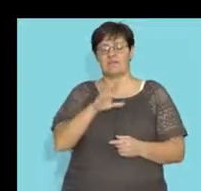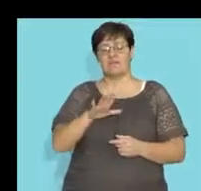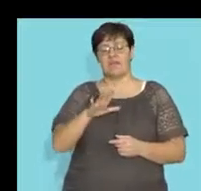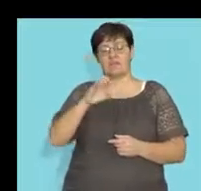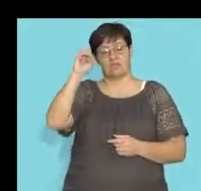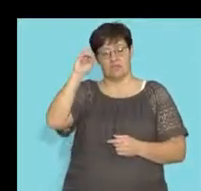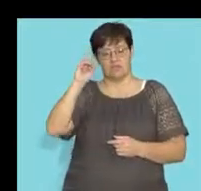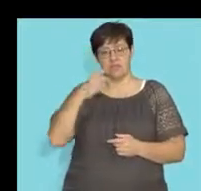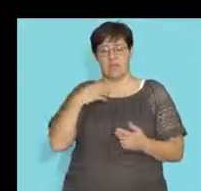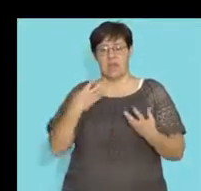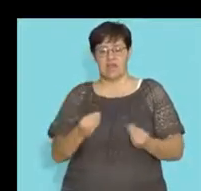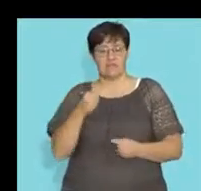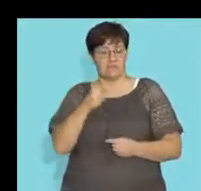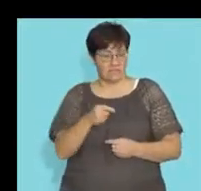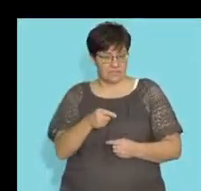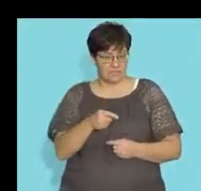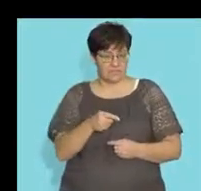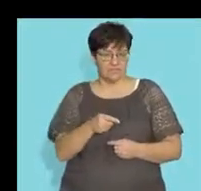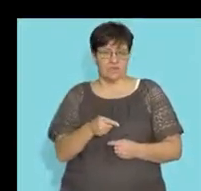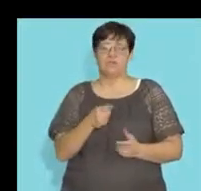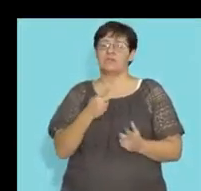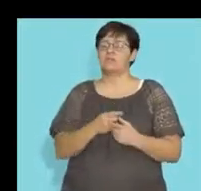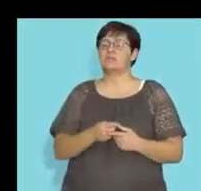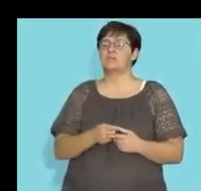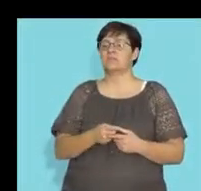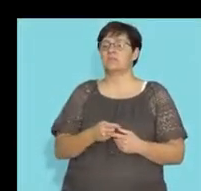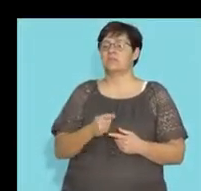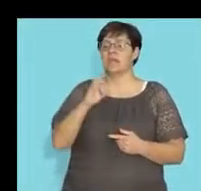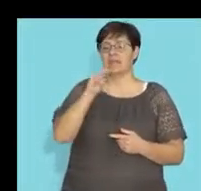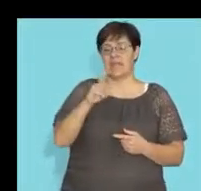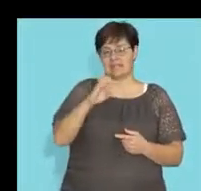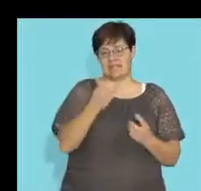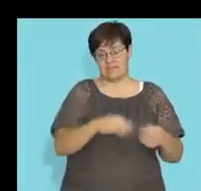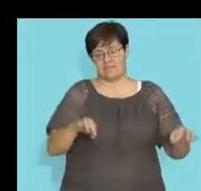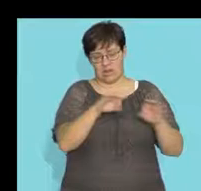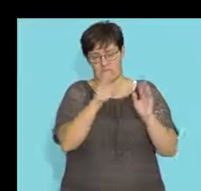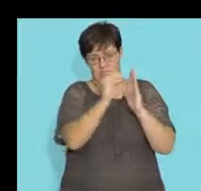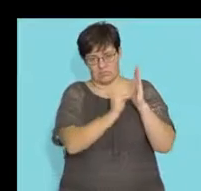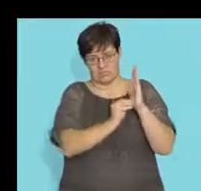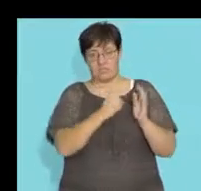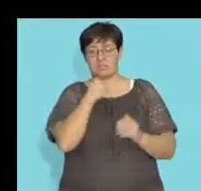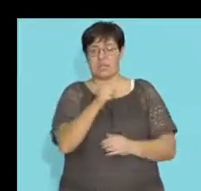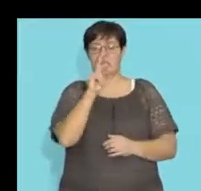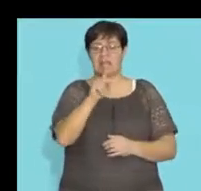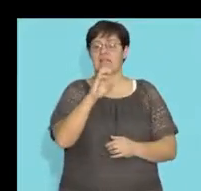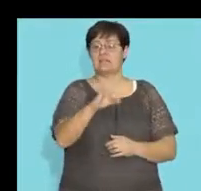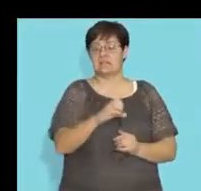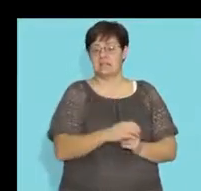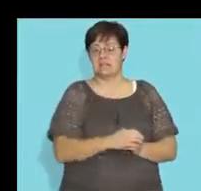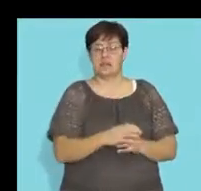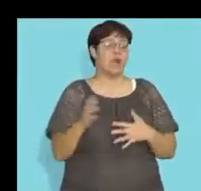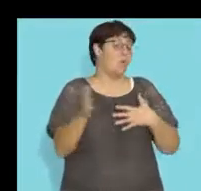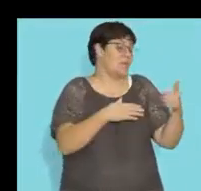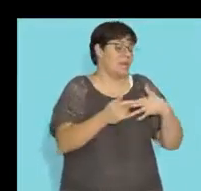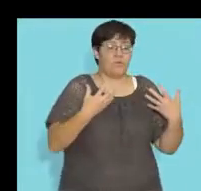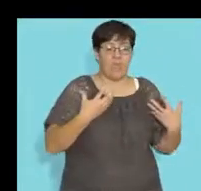At equilibrium at 25 degrees Celsius, when we have this case, we can go write the Kc value and we will